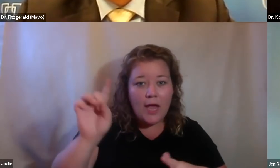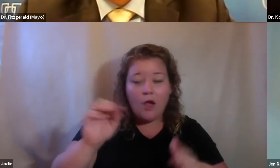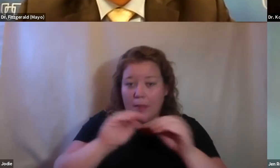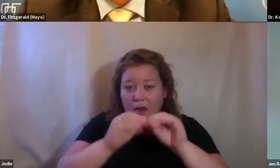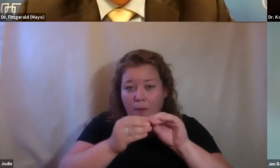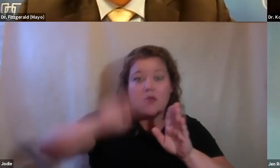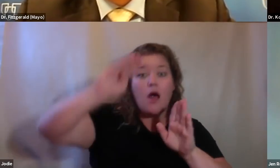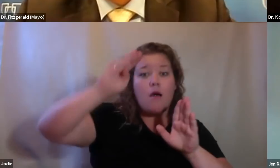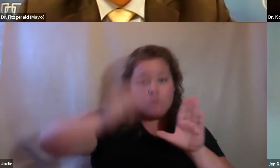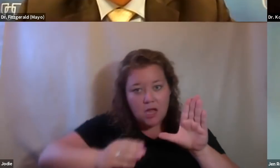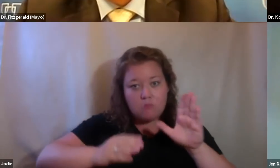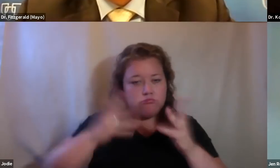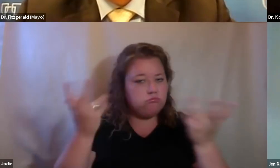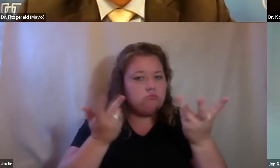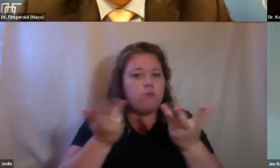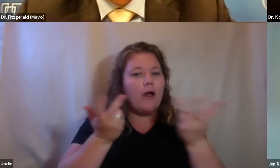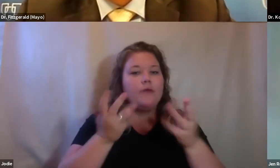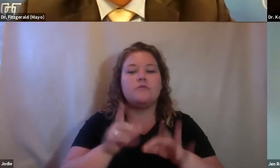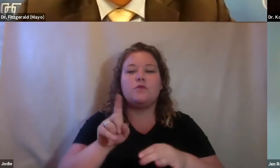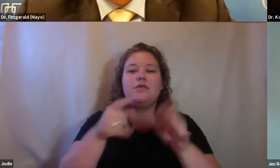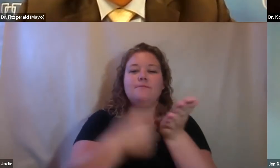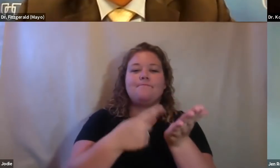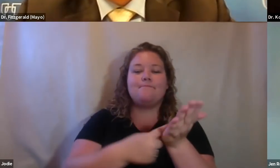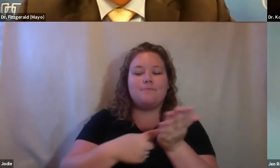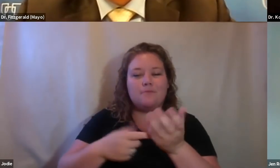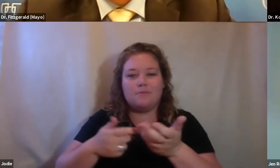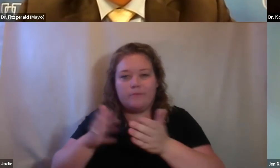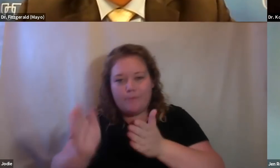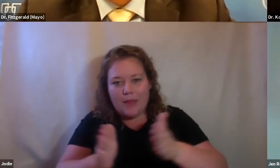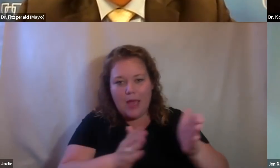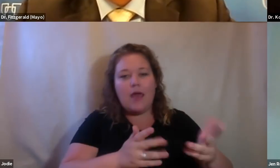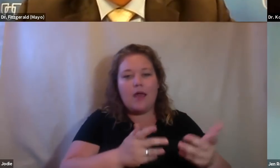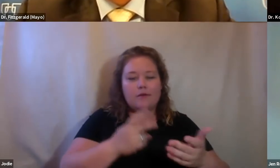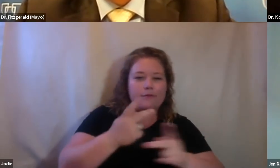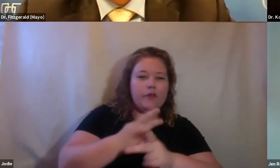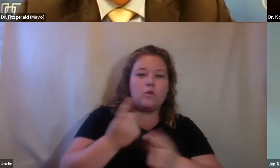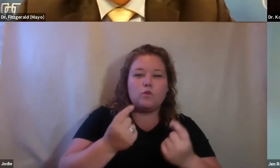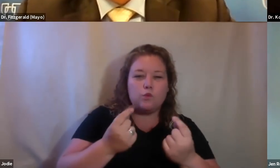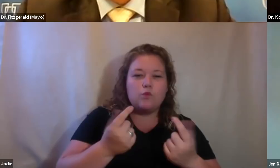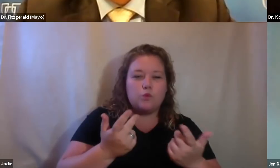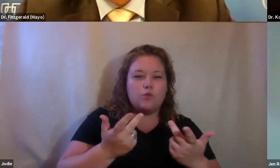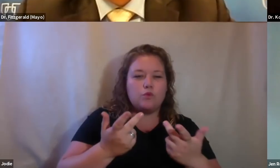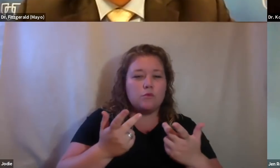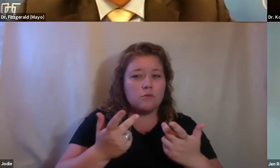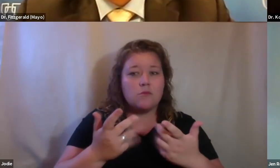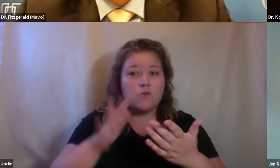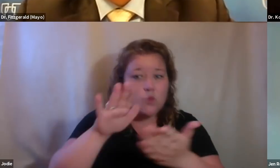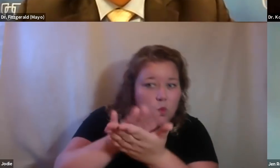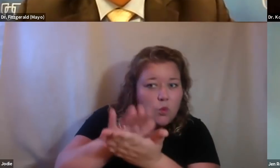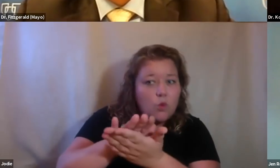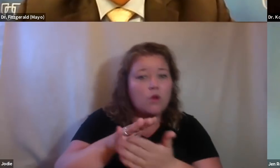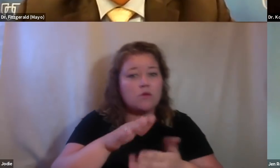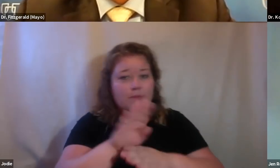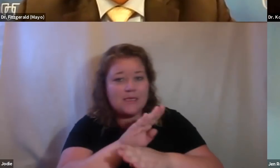Those are important aspects when it comes to planning for anything, to include schools, potentially being